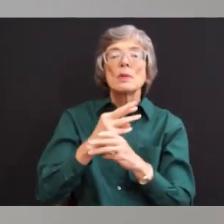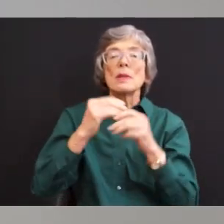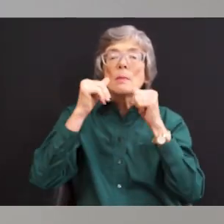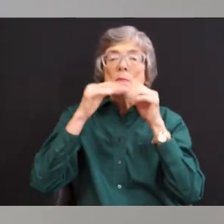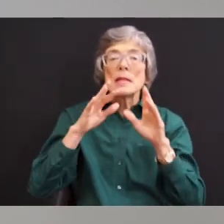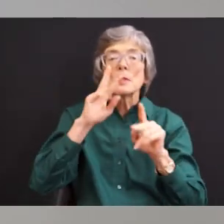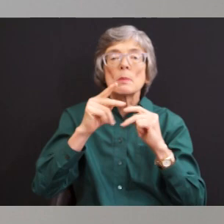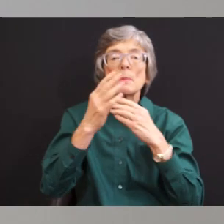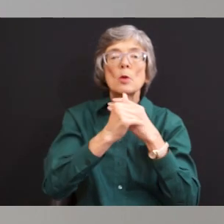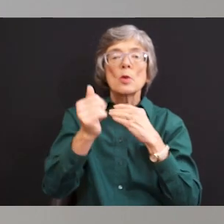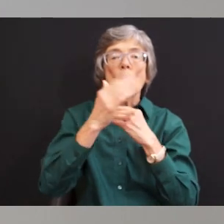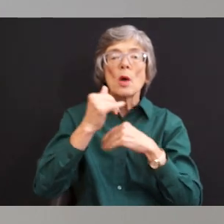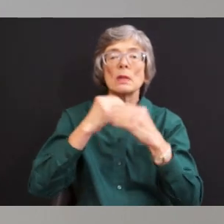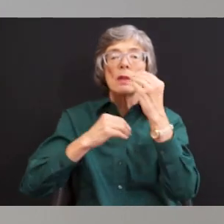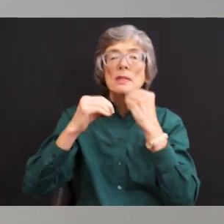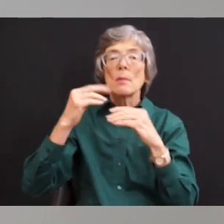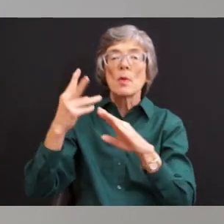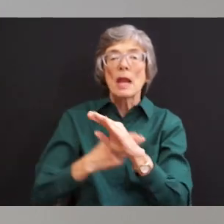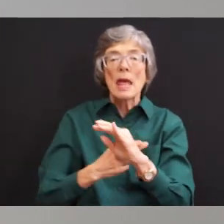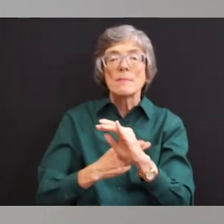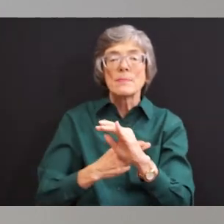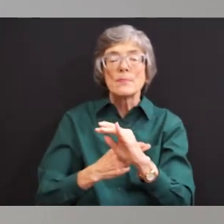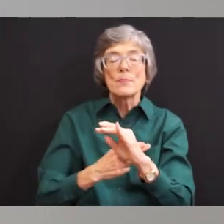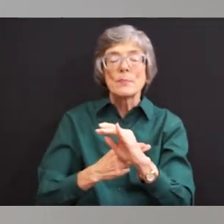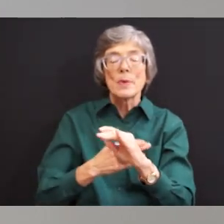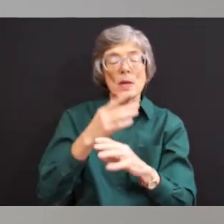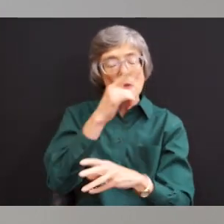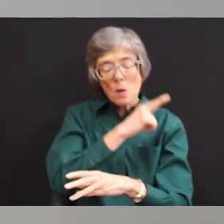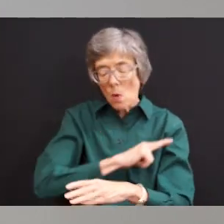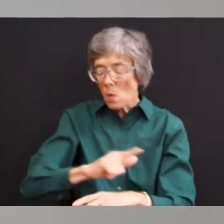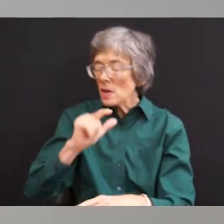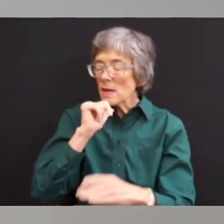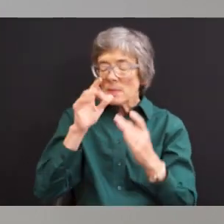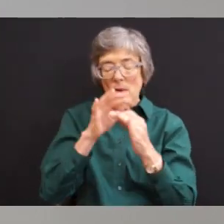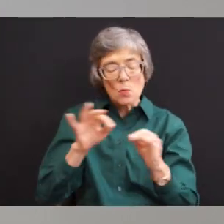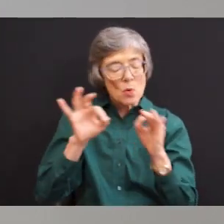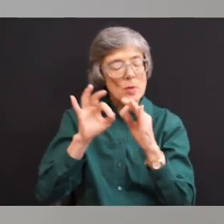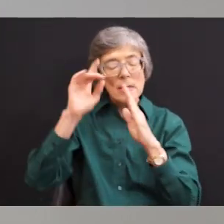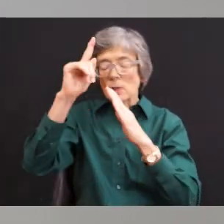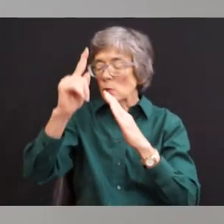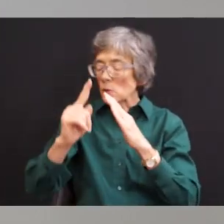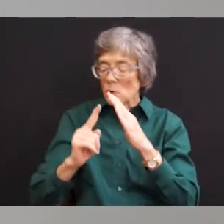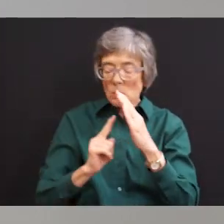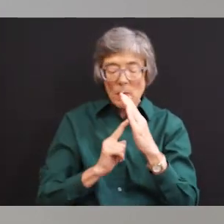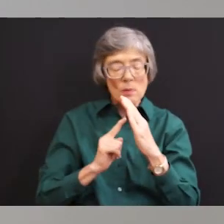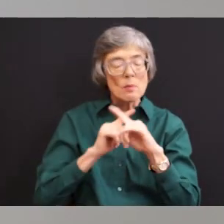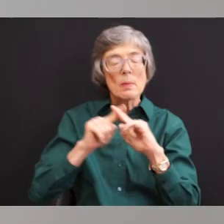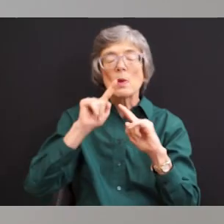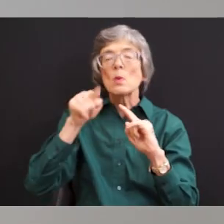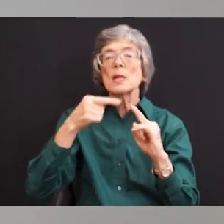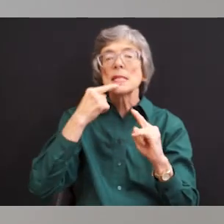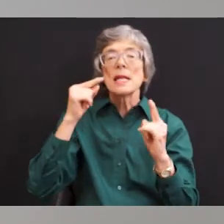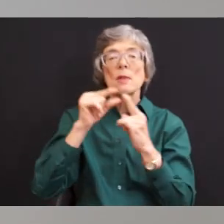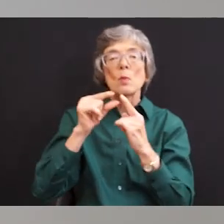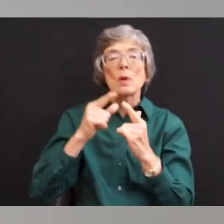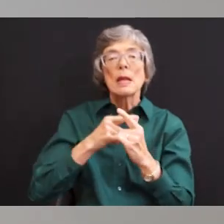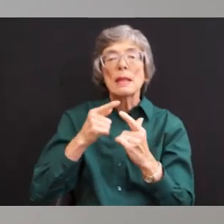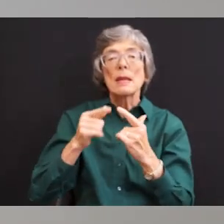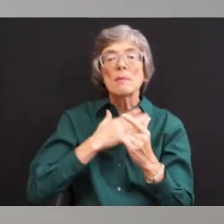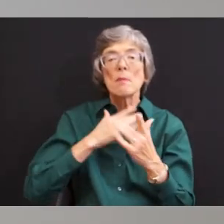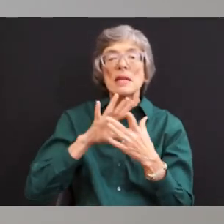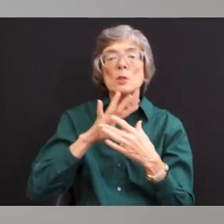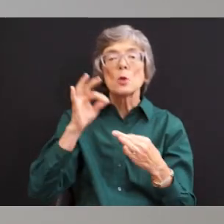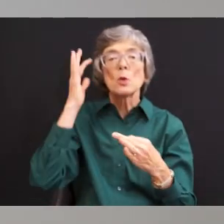called to the supper of the Lamb. Lord, I am not worthy that you should enter under my roof, but only say the word, and my soul shall be